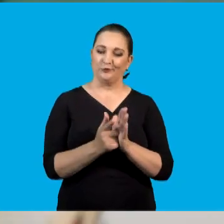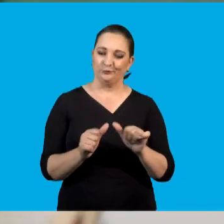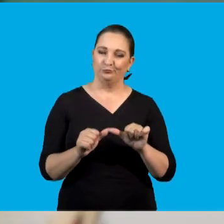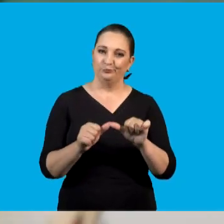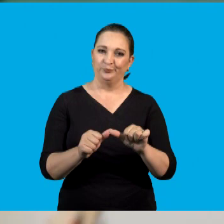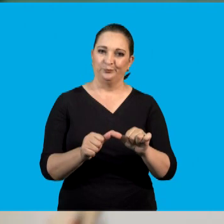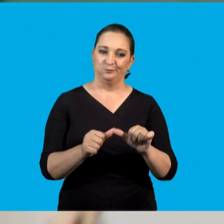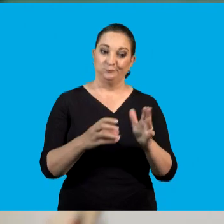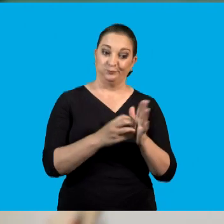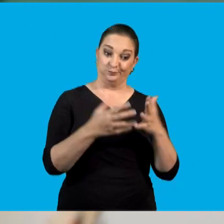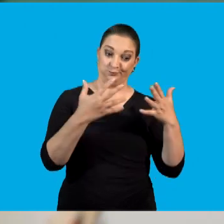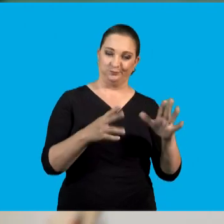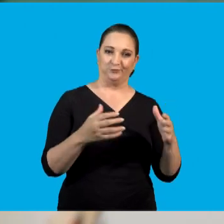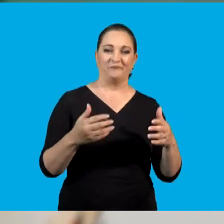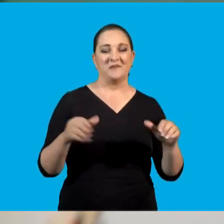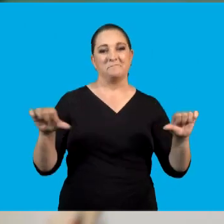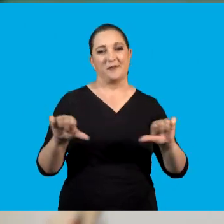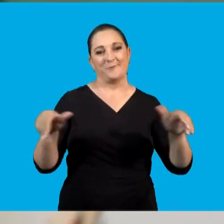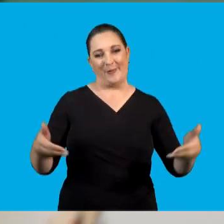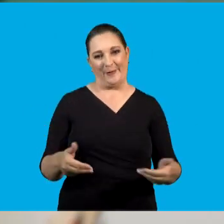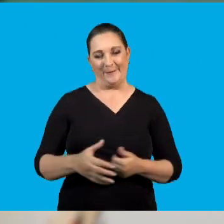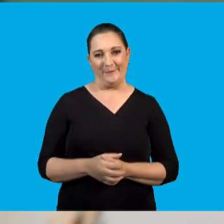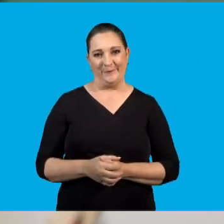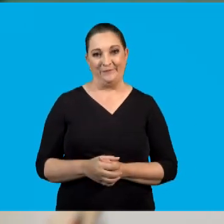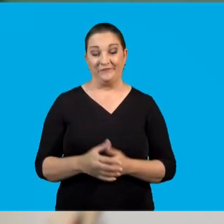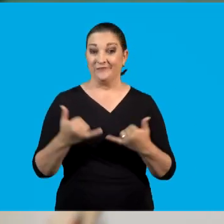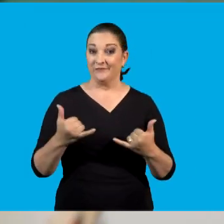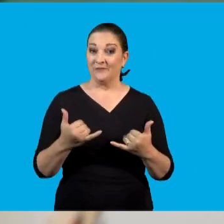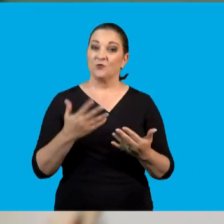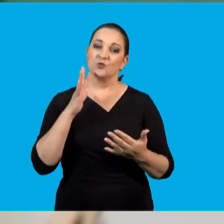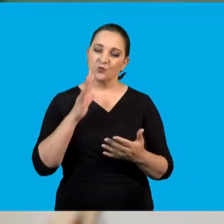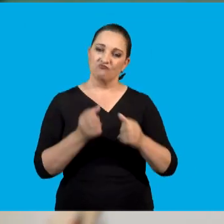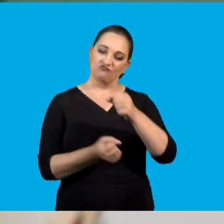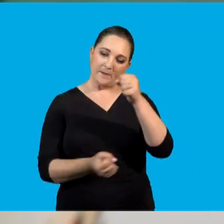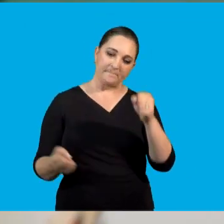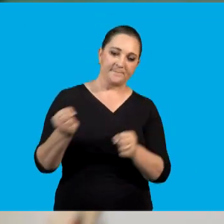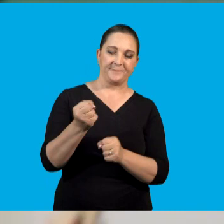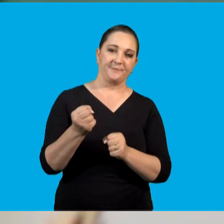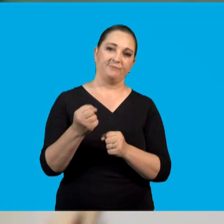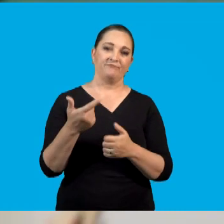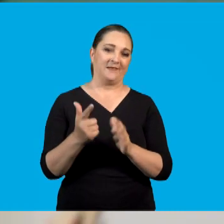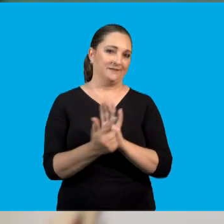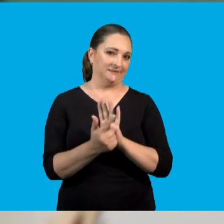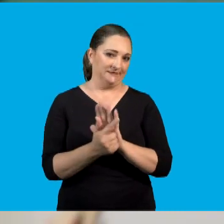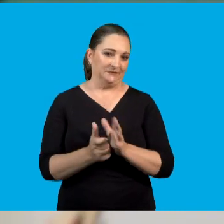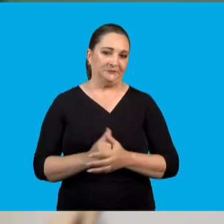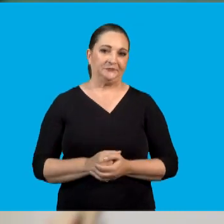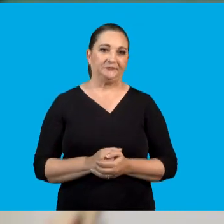Welcome back from the ad break, and let's continue with our lesson where we are going to wrap up what we learned during this